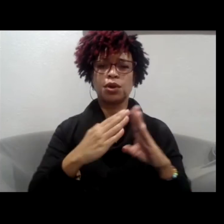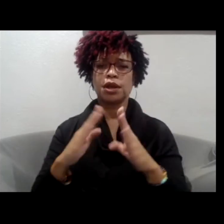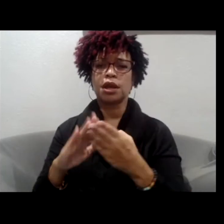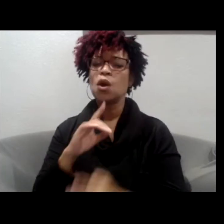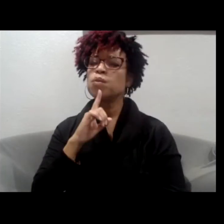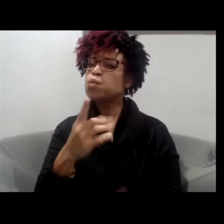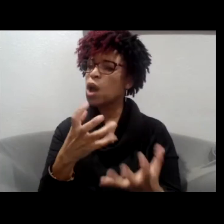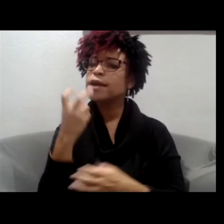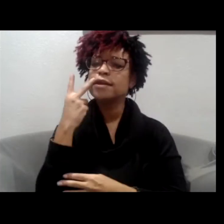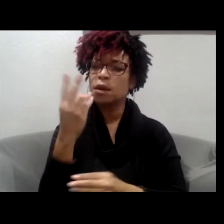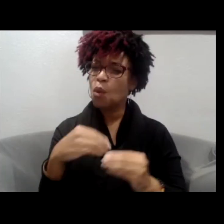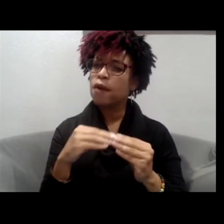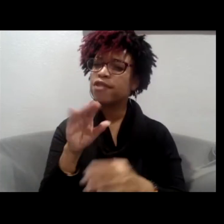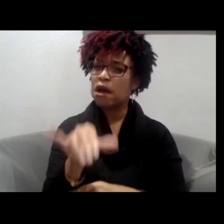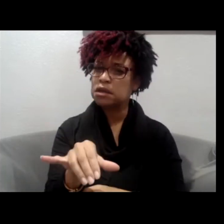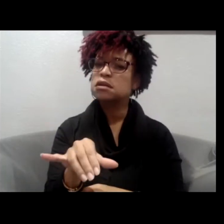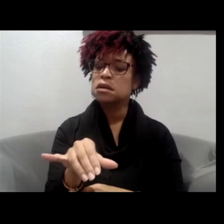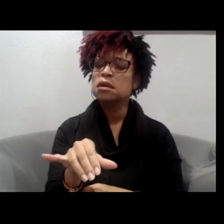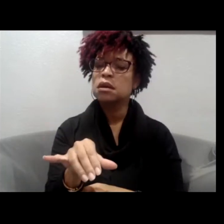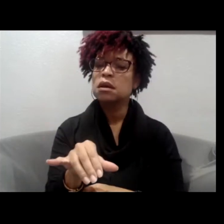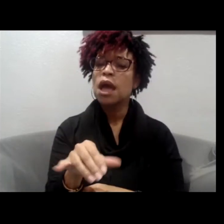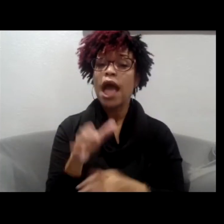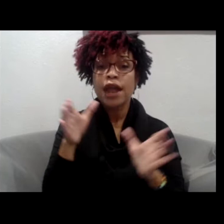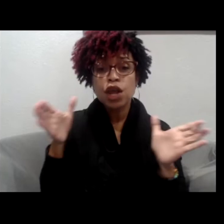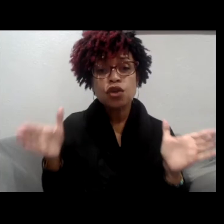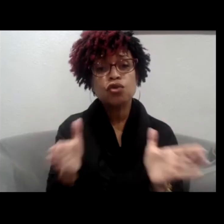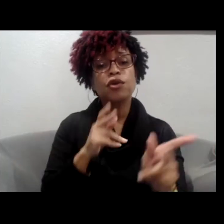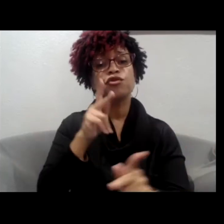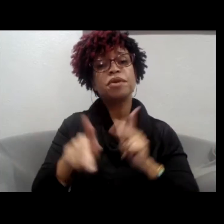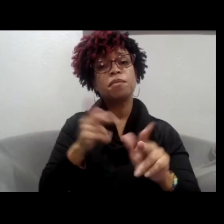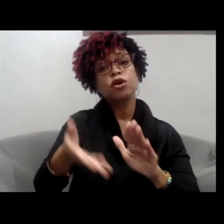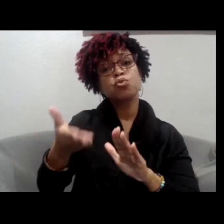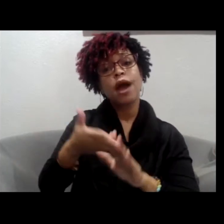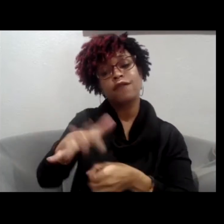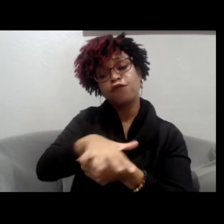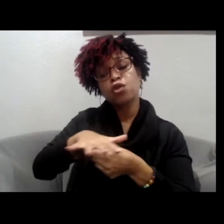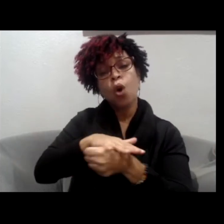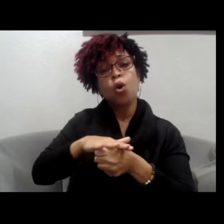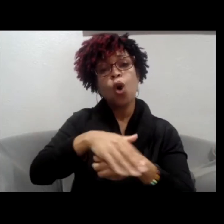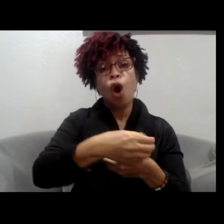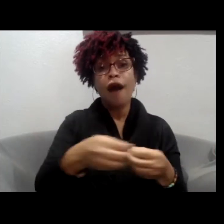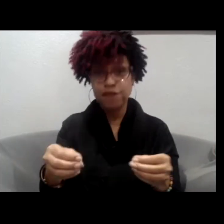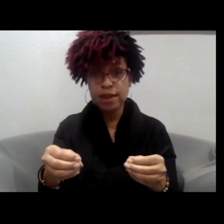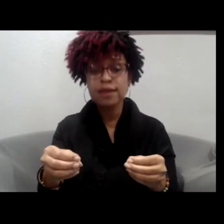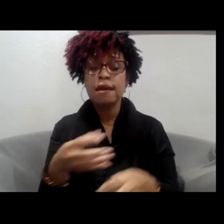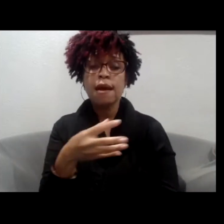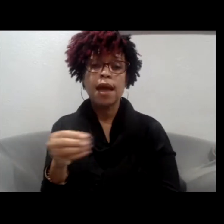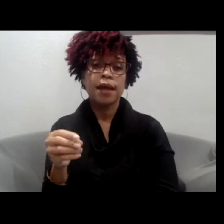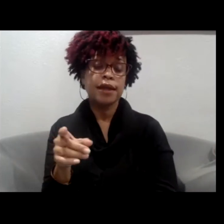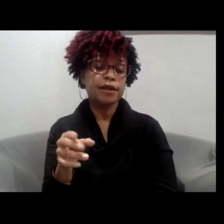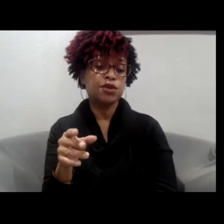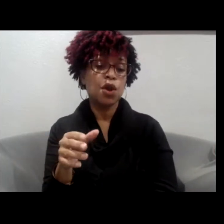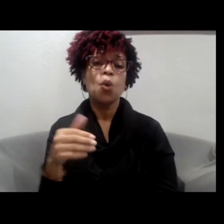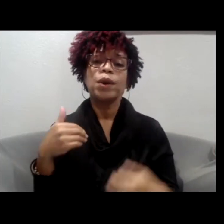see more of that. We want to encourage people to run for local offices. We had a